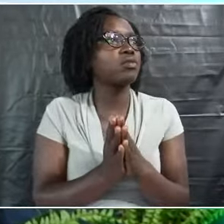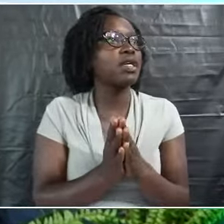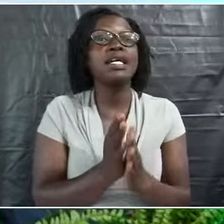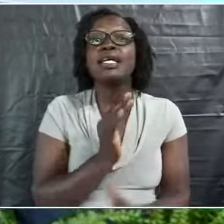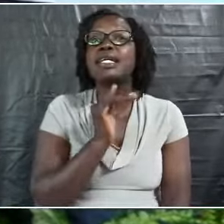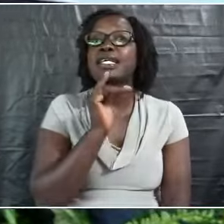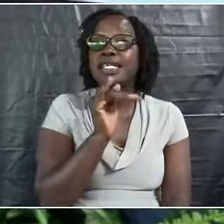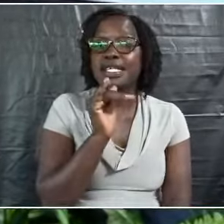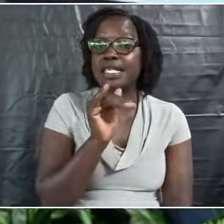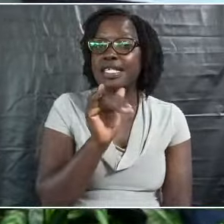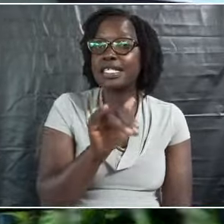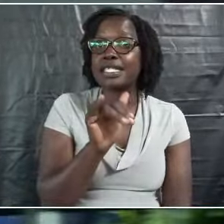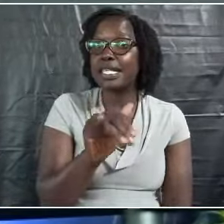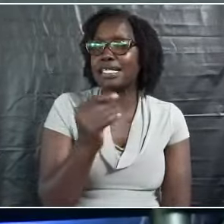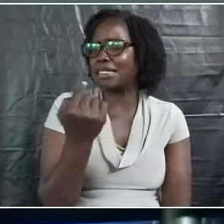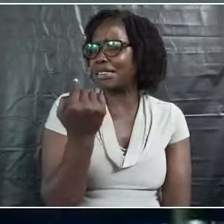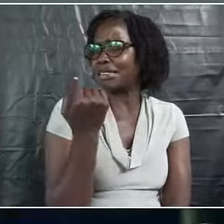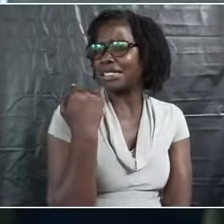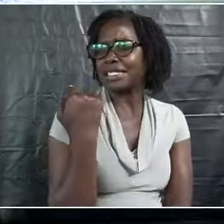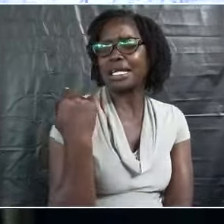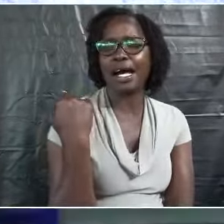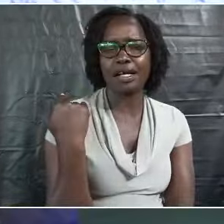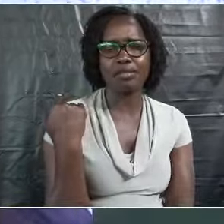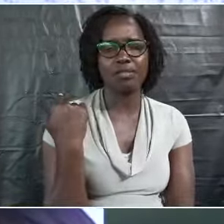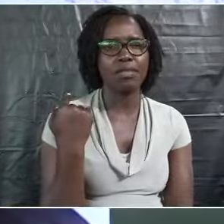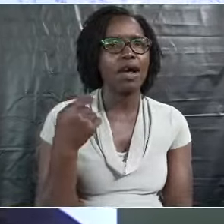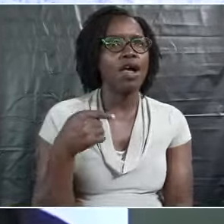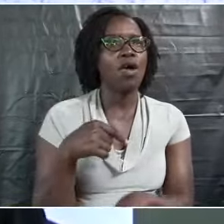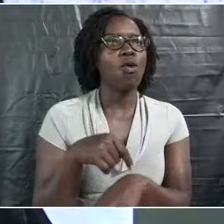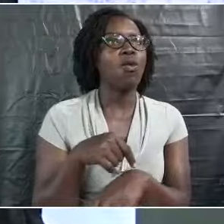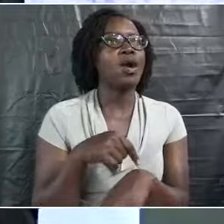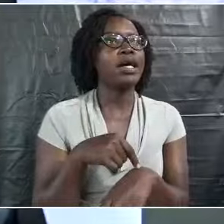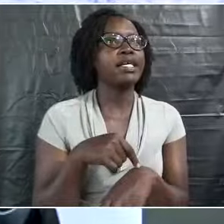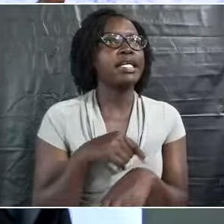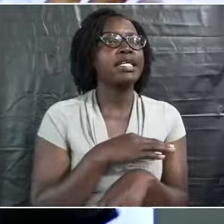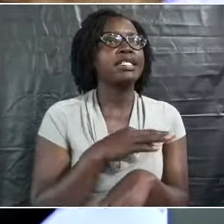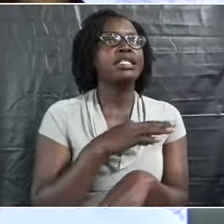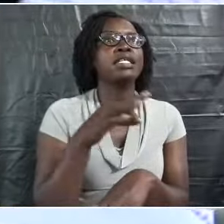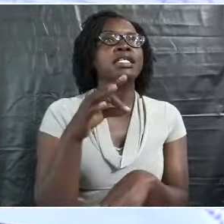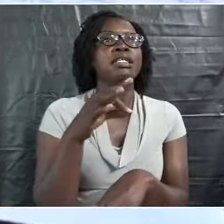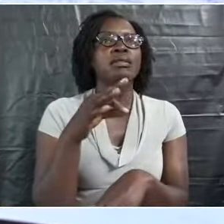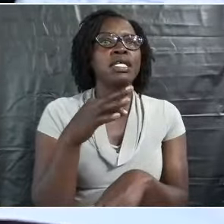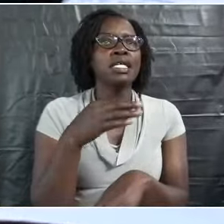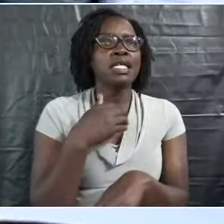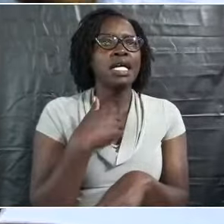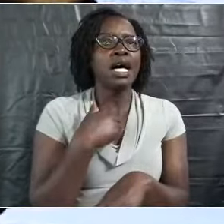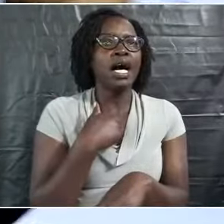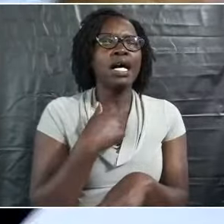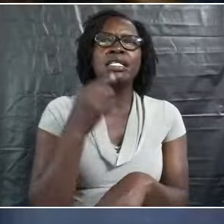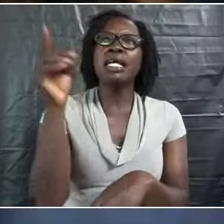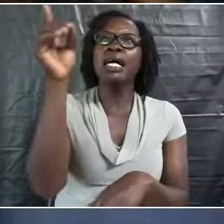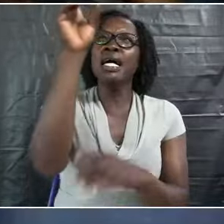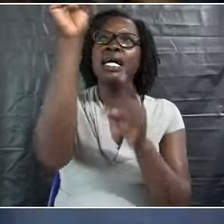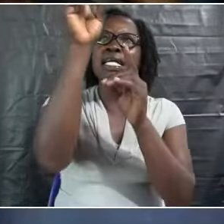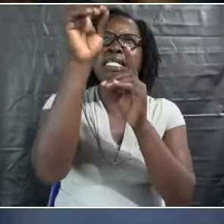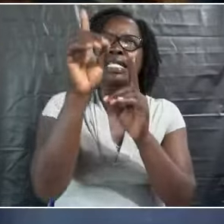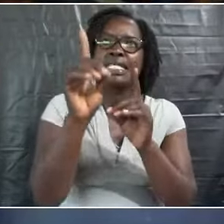is that time when the Spirit has descended